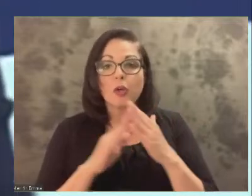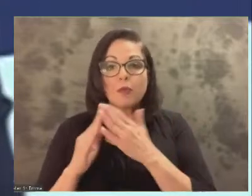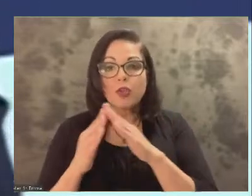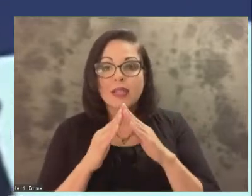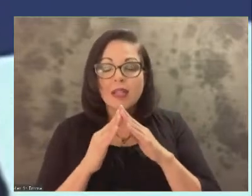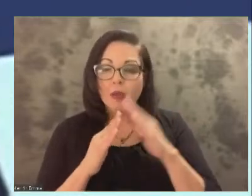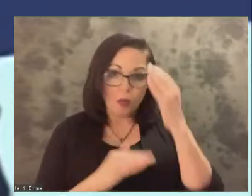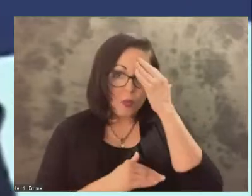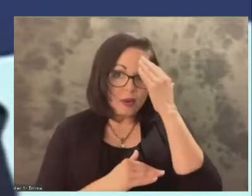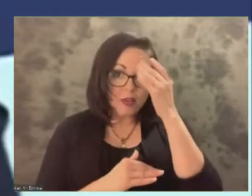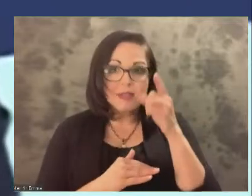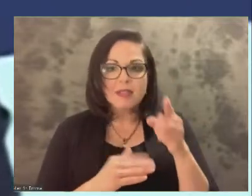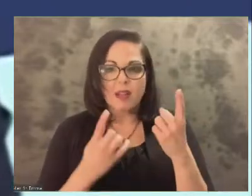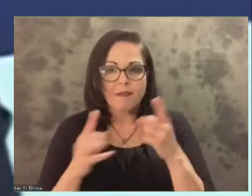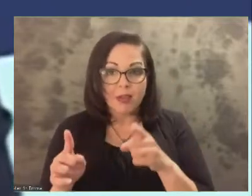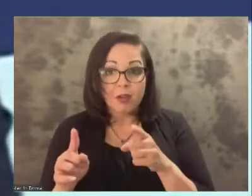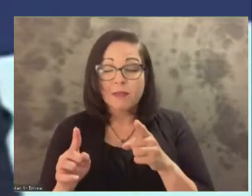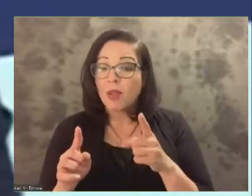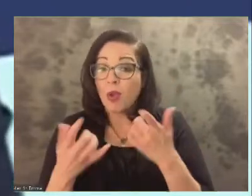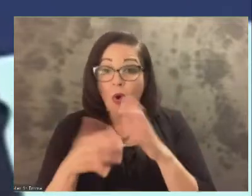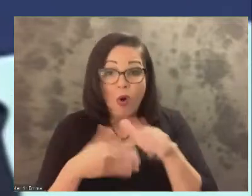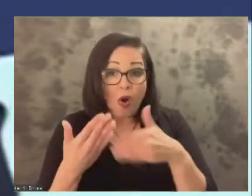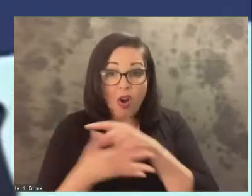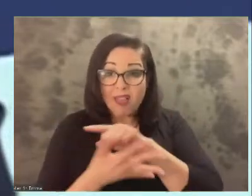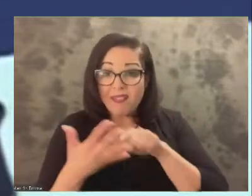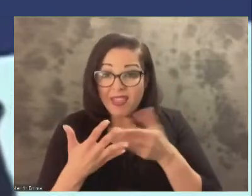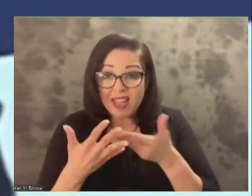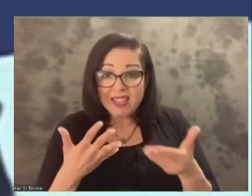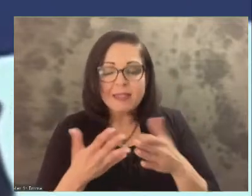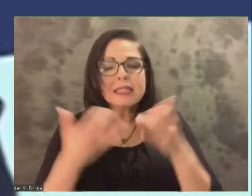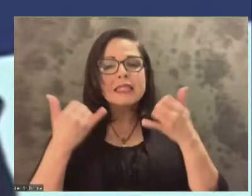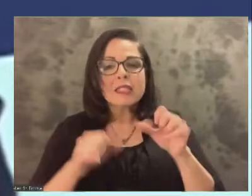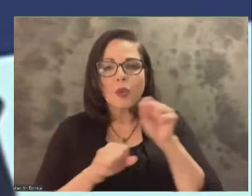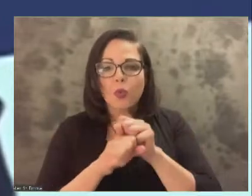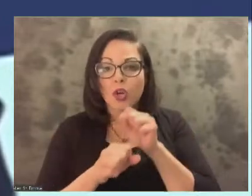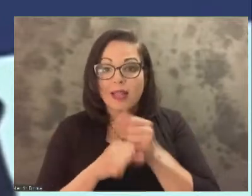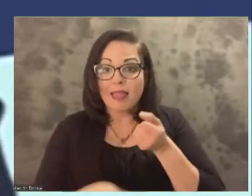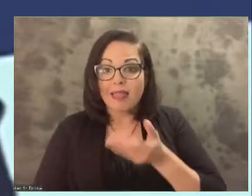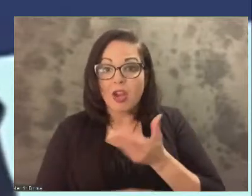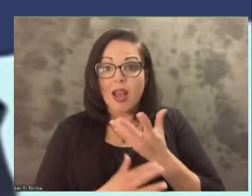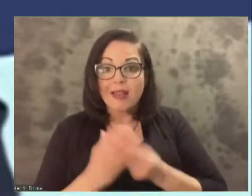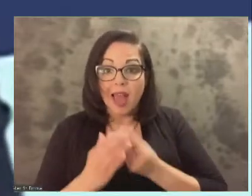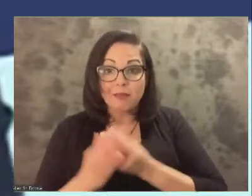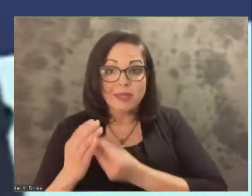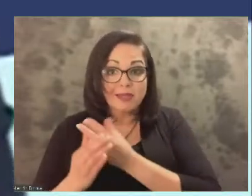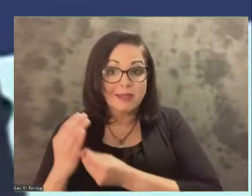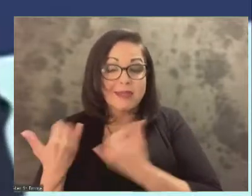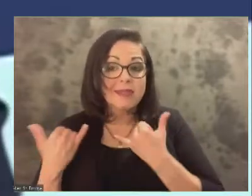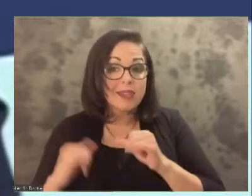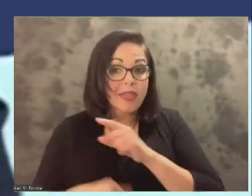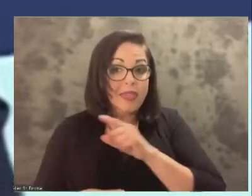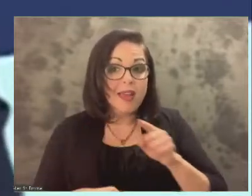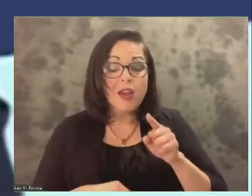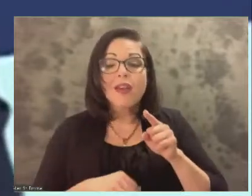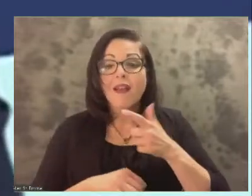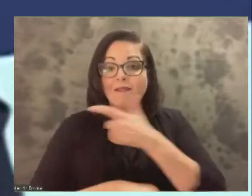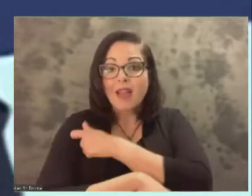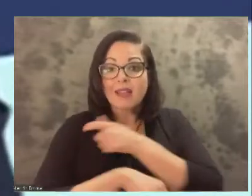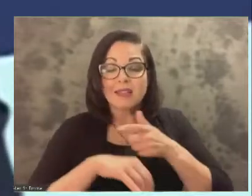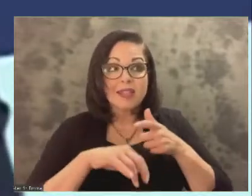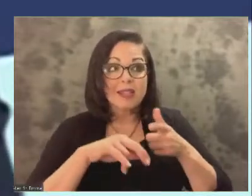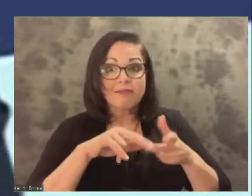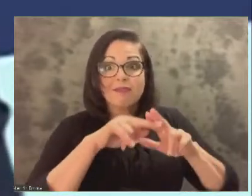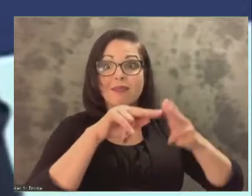that said, we know the work is still not done. The gaps remain in vaccine uptake. We continue to see,